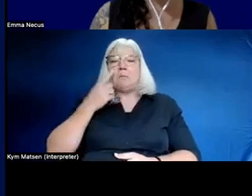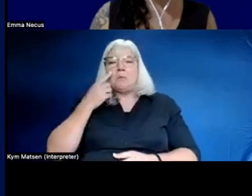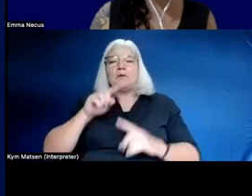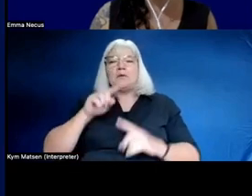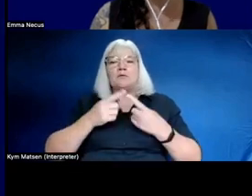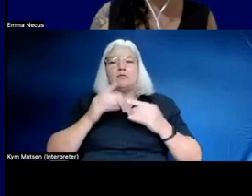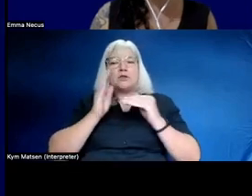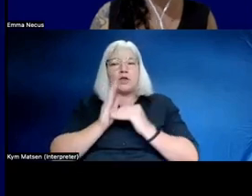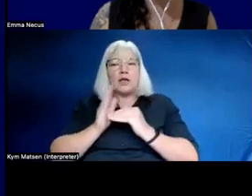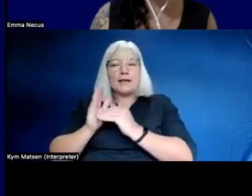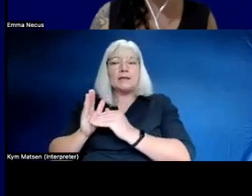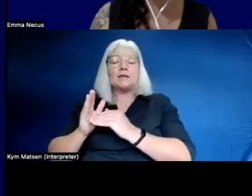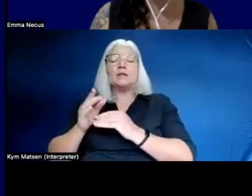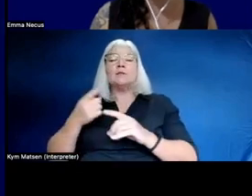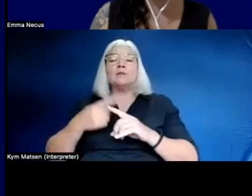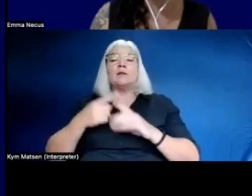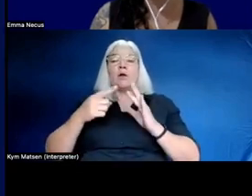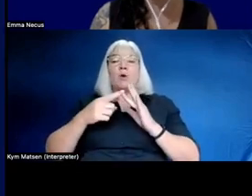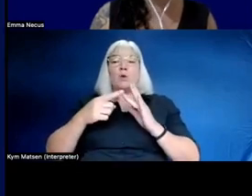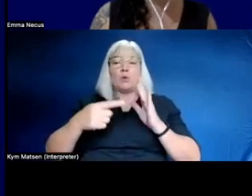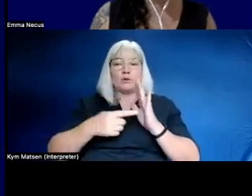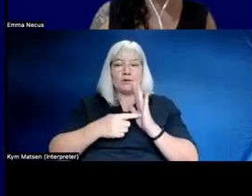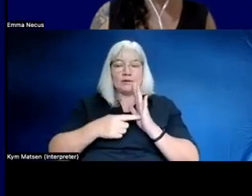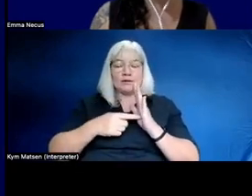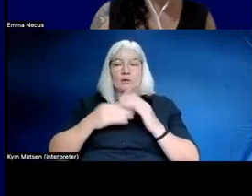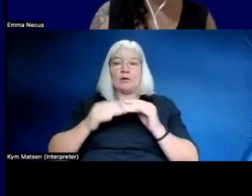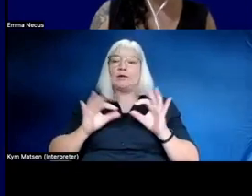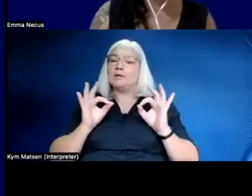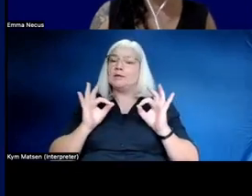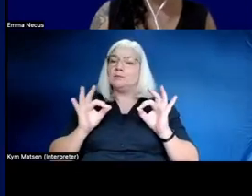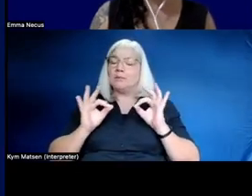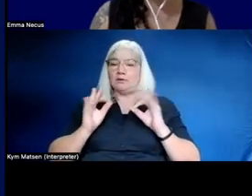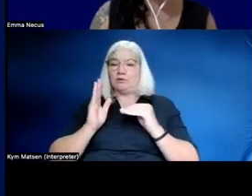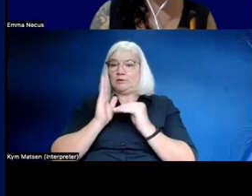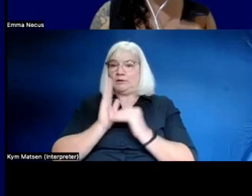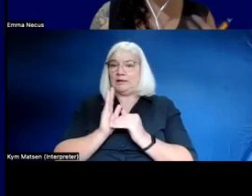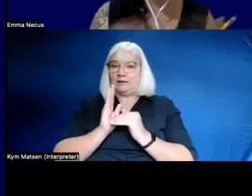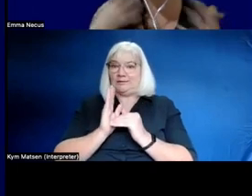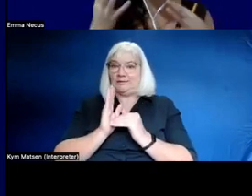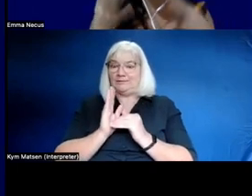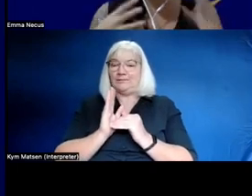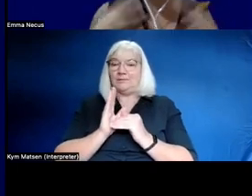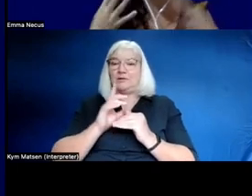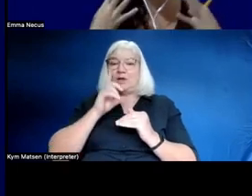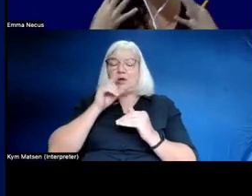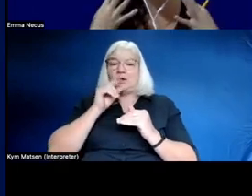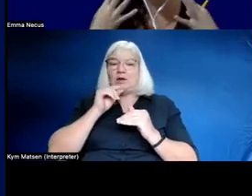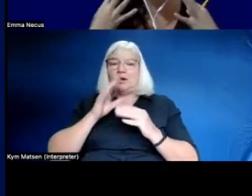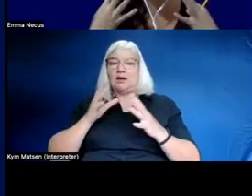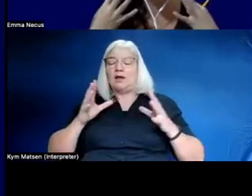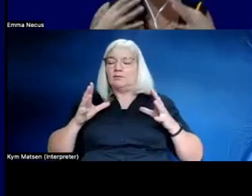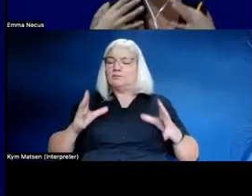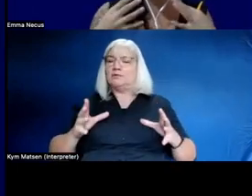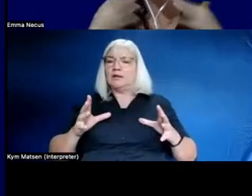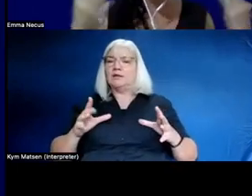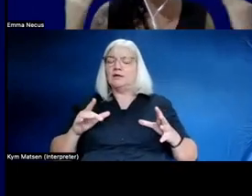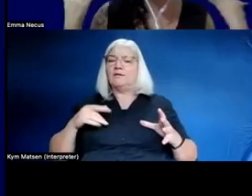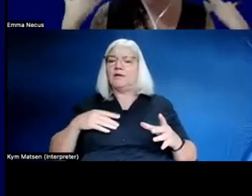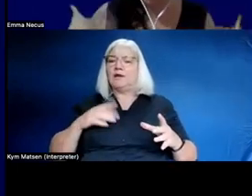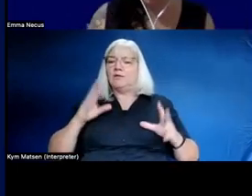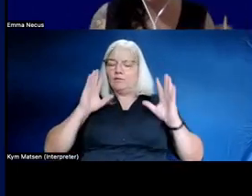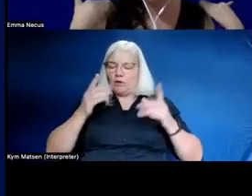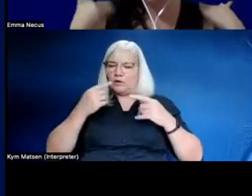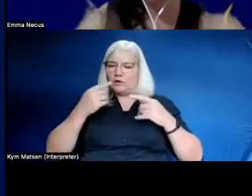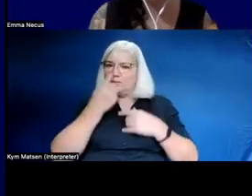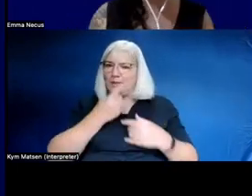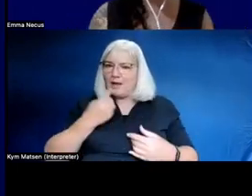her occupational therapist organised a specialised seating system for Bella so she could focus on what she was doing with her mouth, not